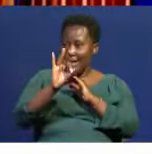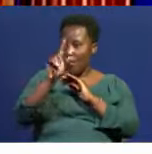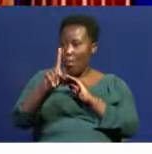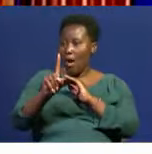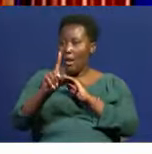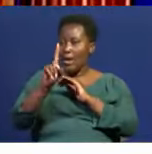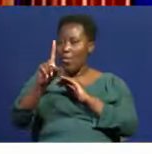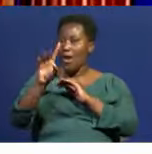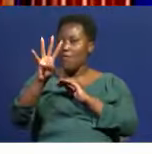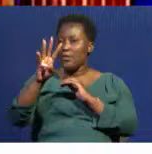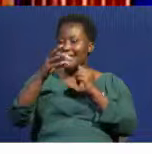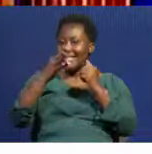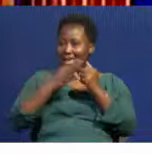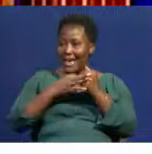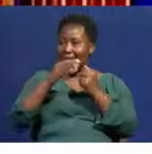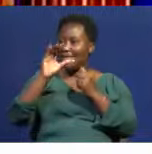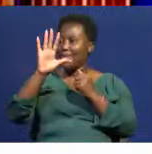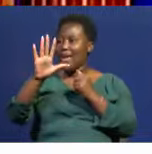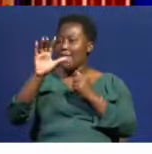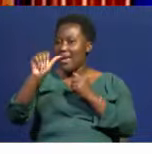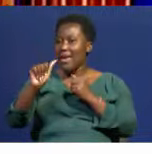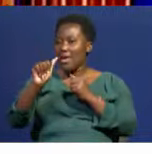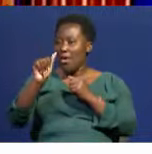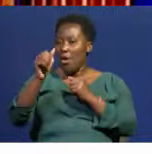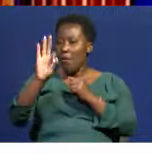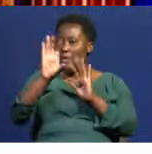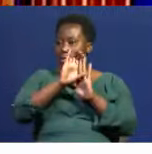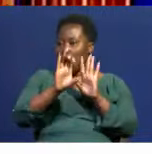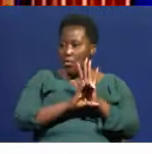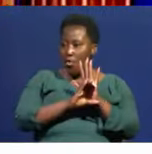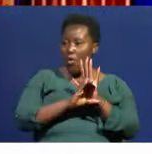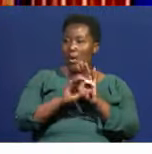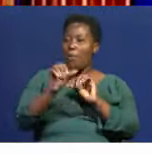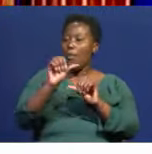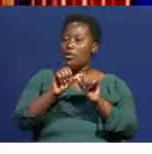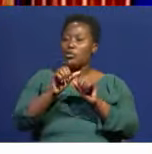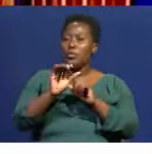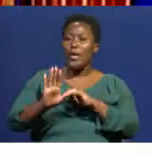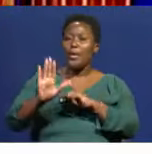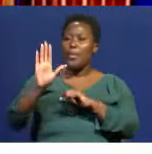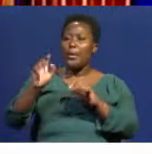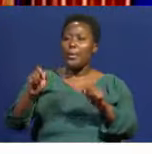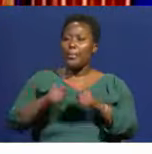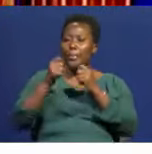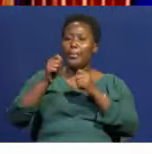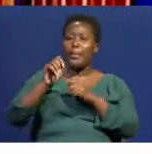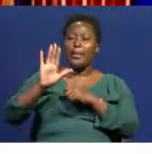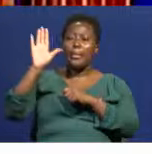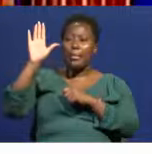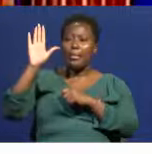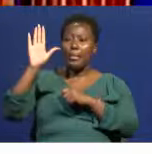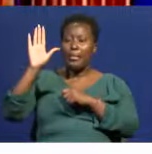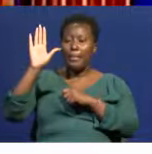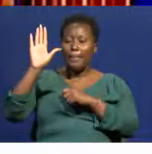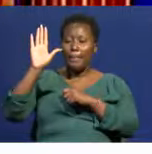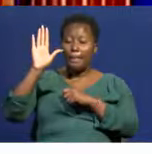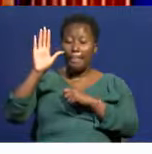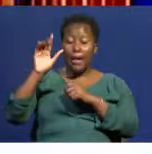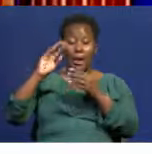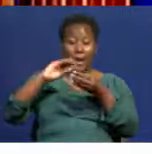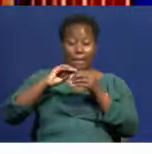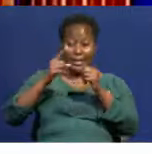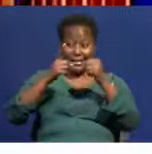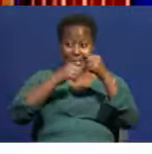and 148(5A) of the Constitution on the fidelity to the oath of office and allegiance. Number